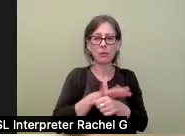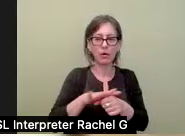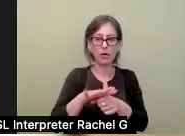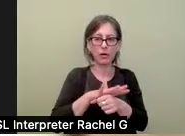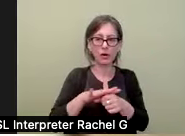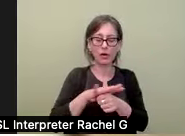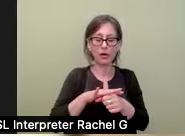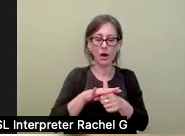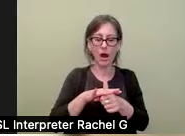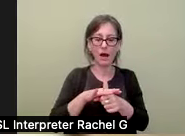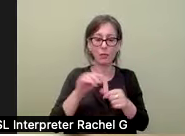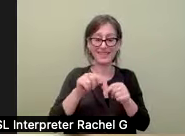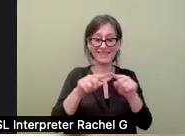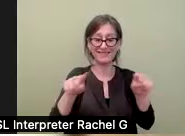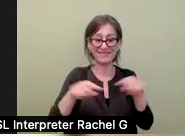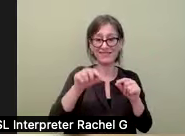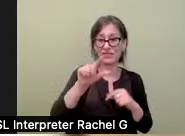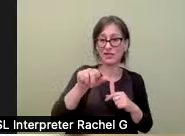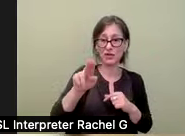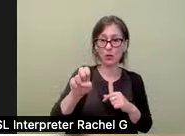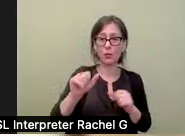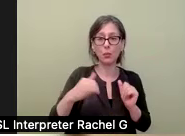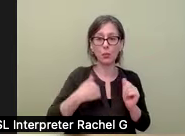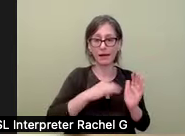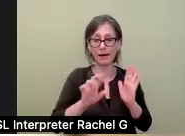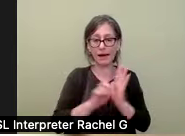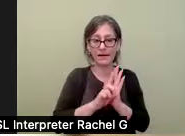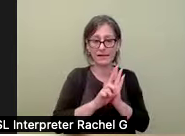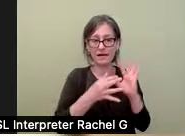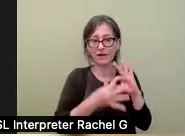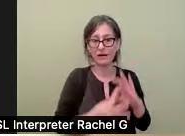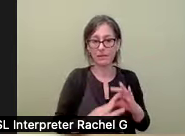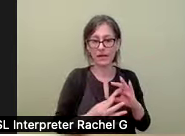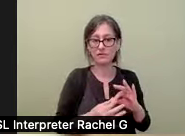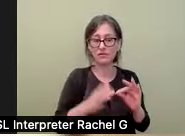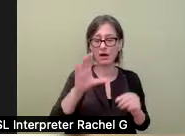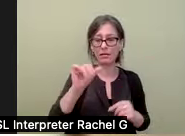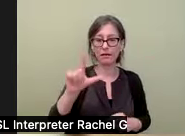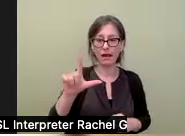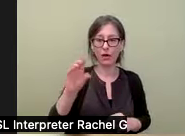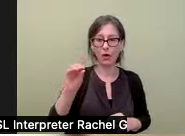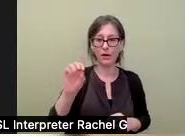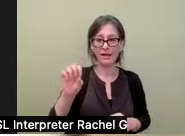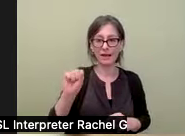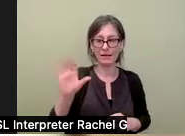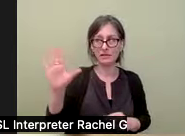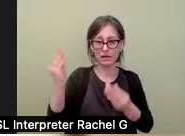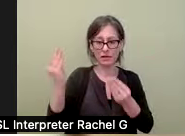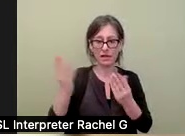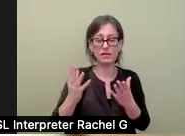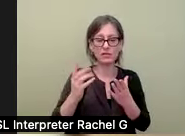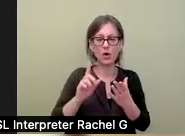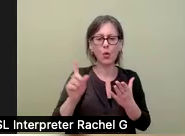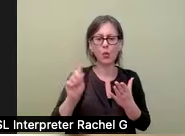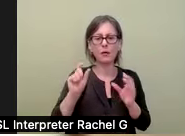inundation zones. We also identified, based on Cal OES's guidance, where new signage needed